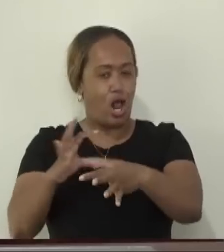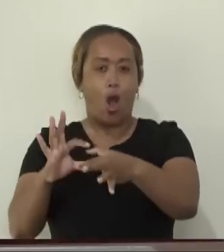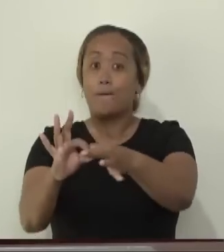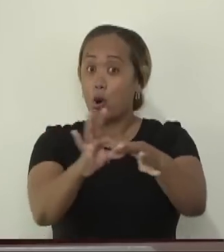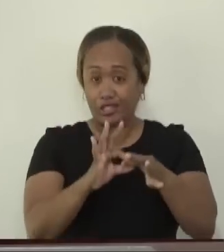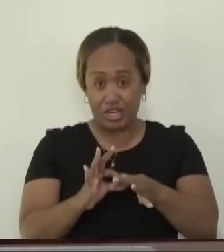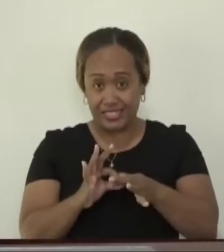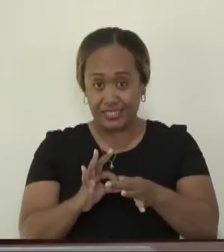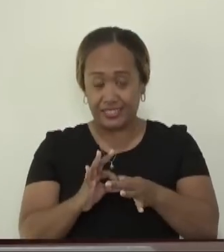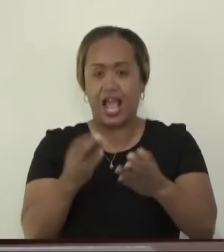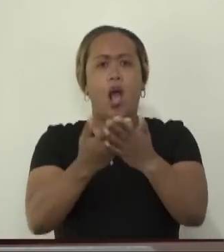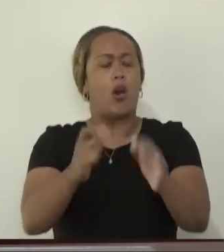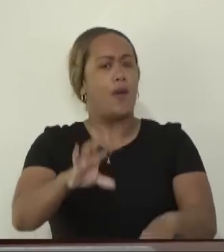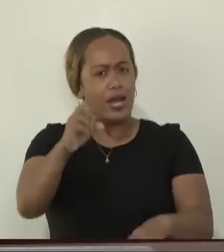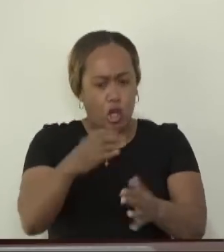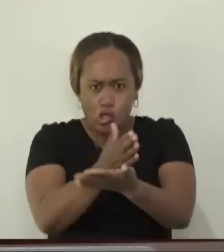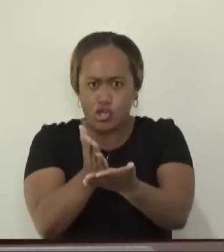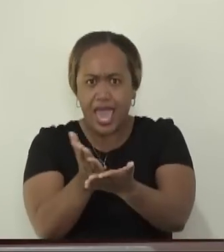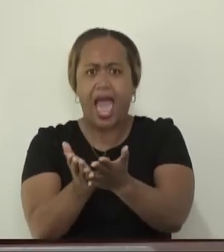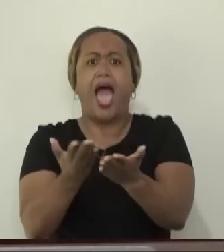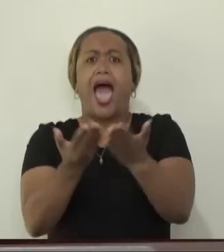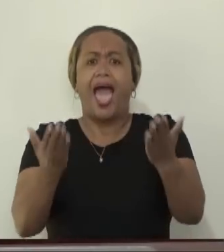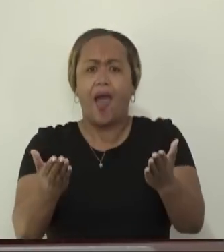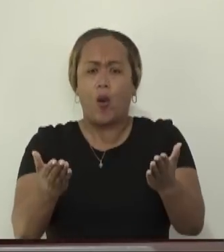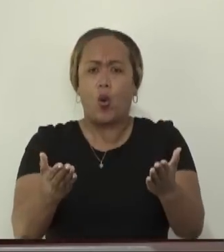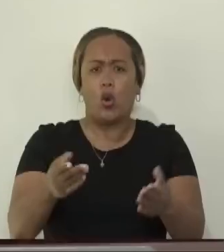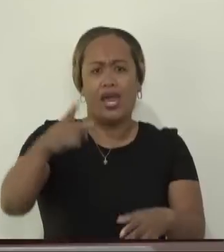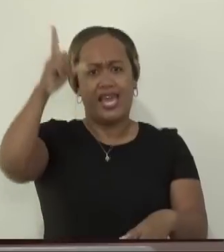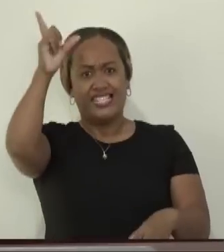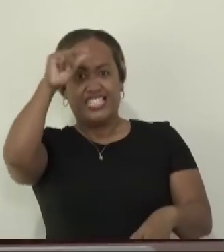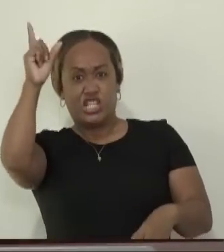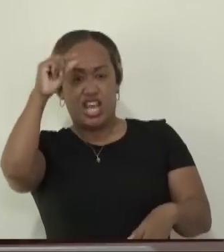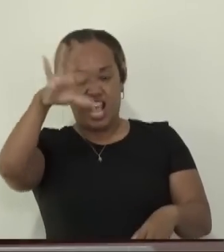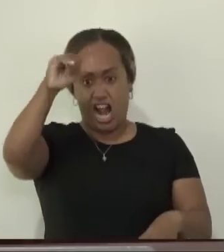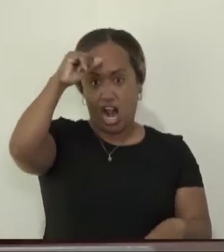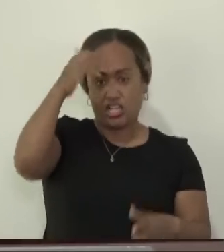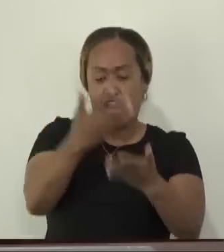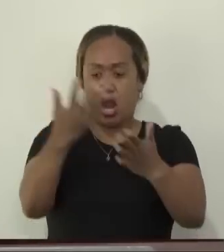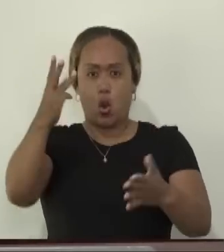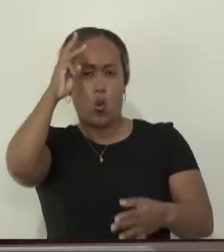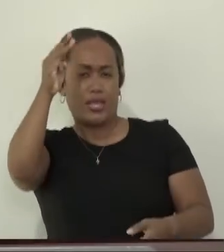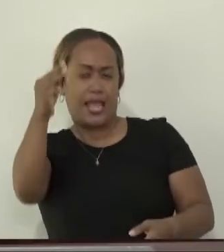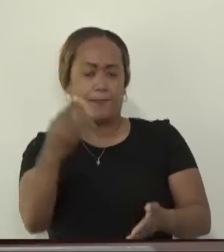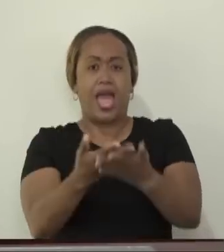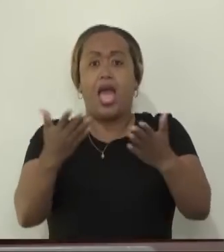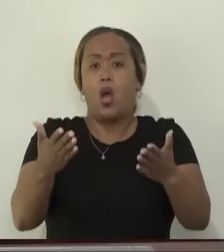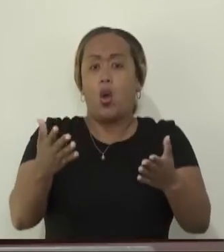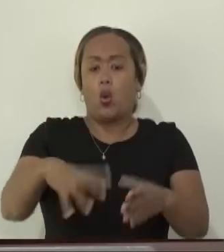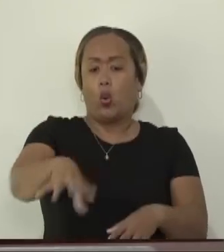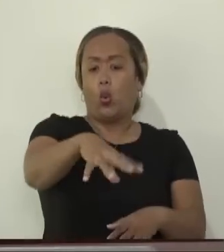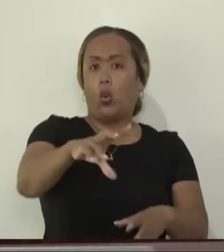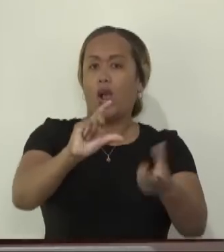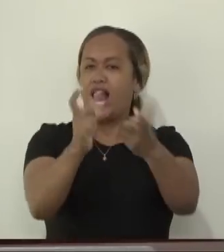cooperation. We must also share our indigenous knowledge and wisdom in the area of